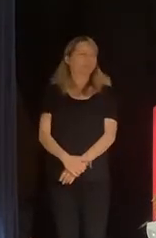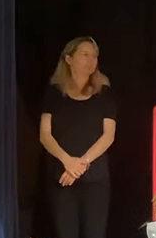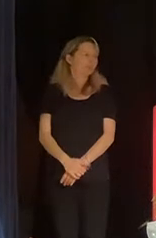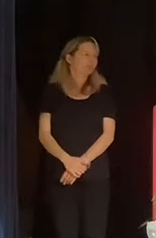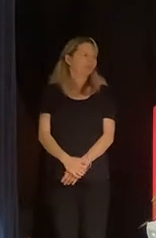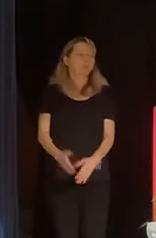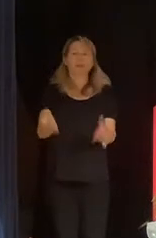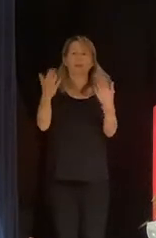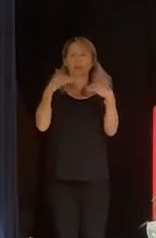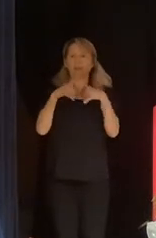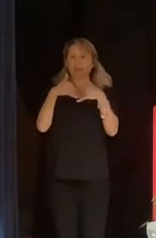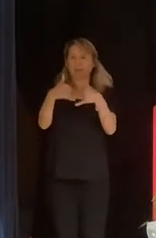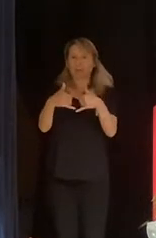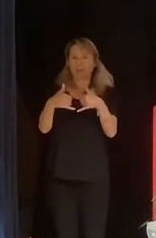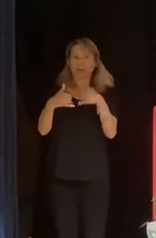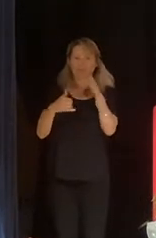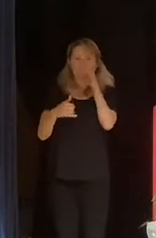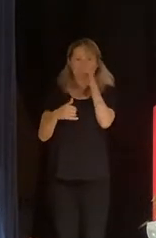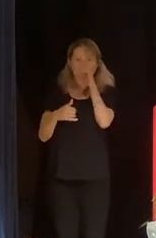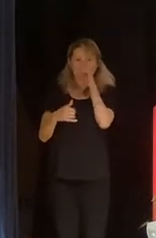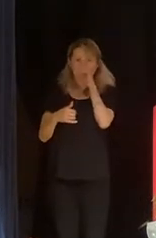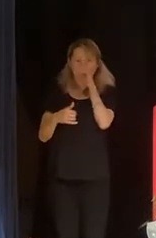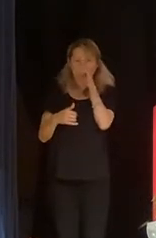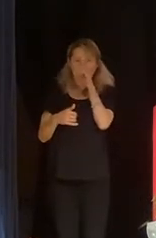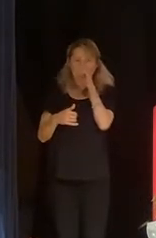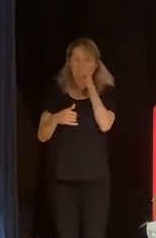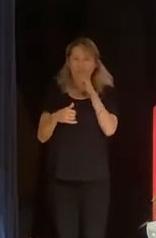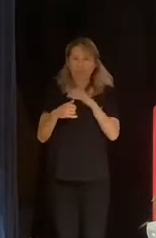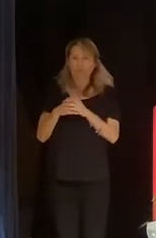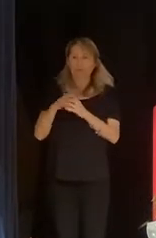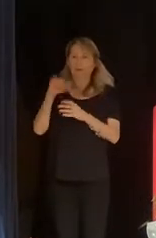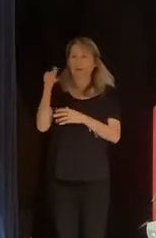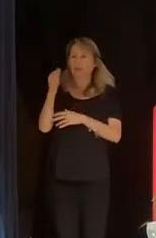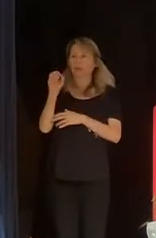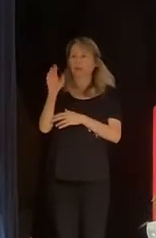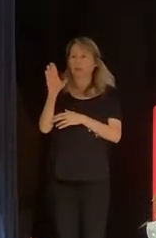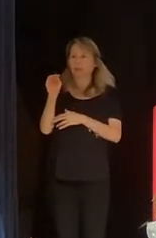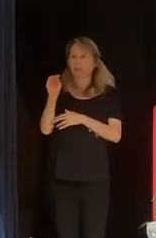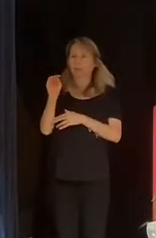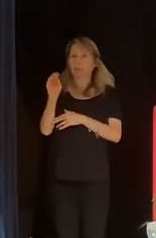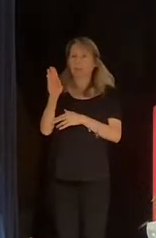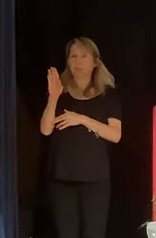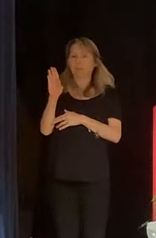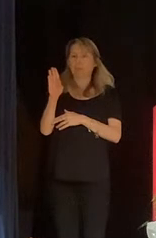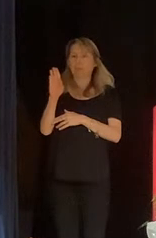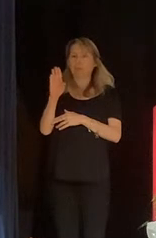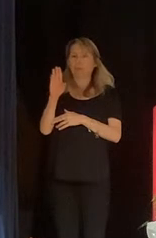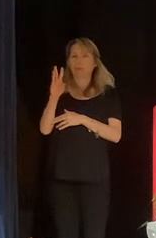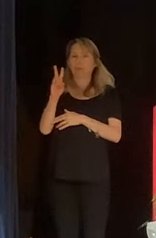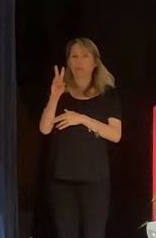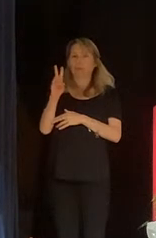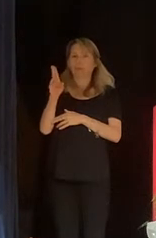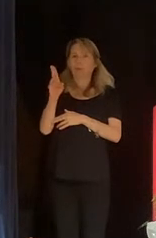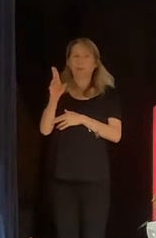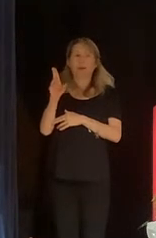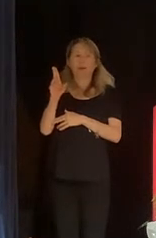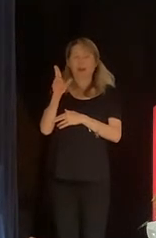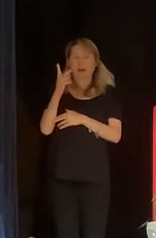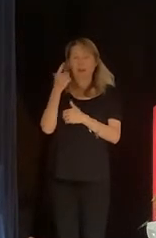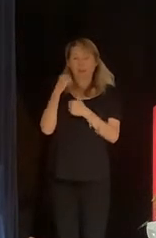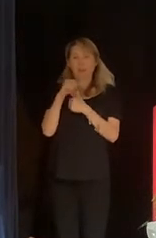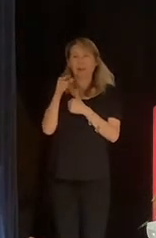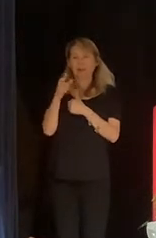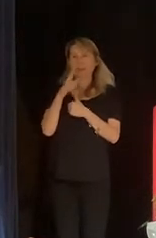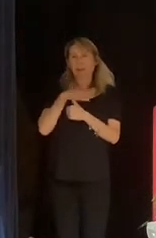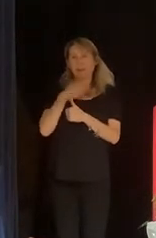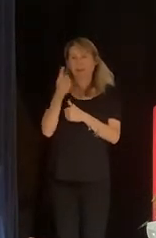The next award that we have for persistence goes to Jacob Wu. And I remember Jacob so well, and I was so happy to hear he's